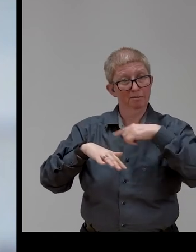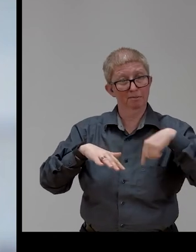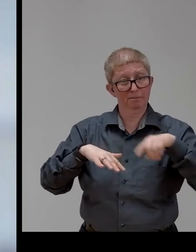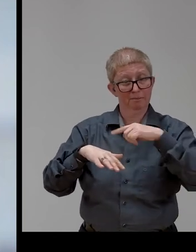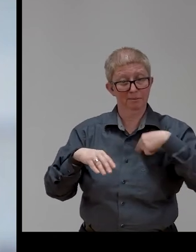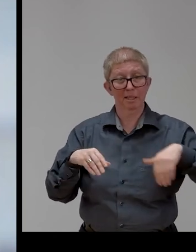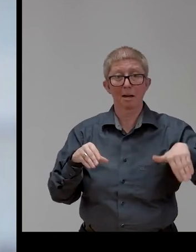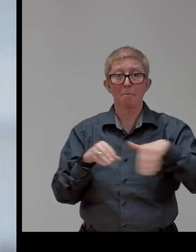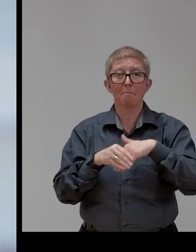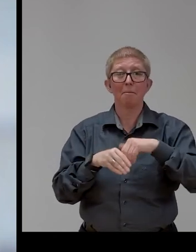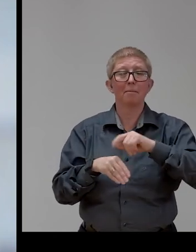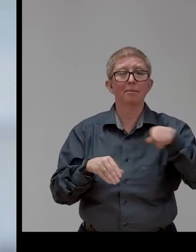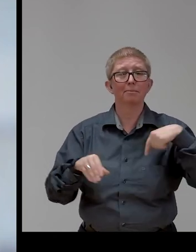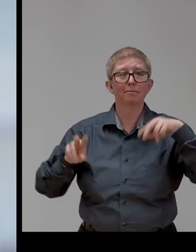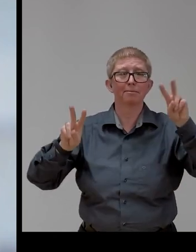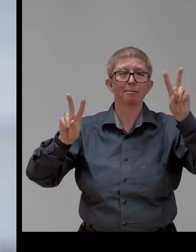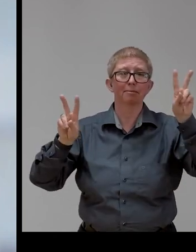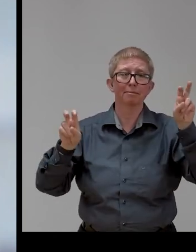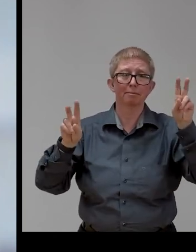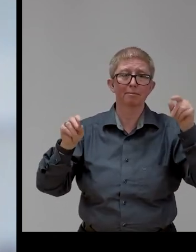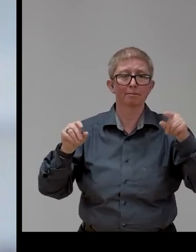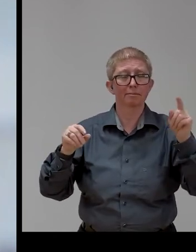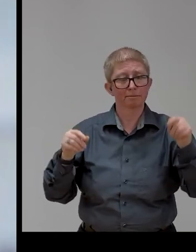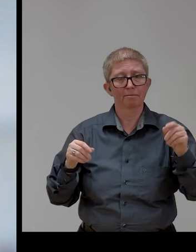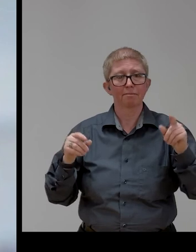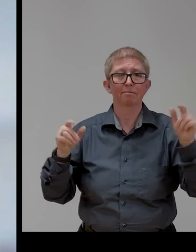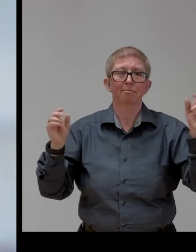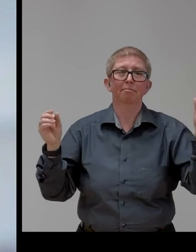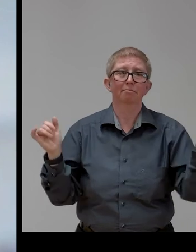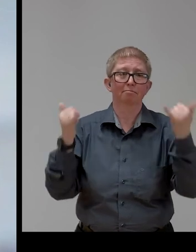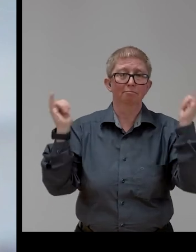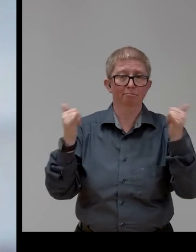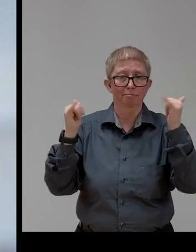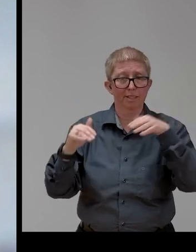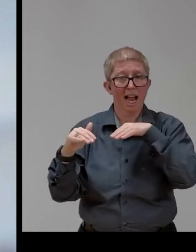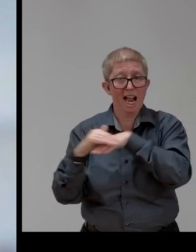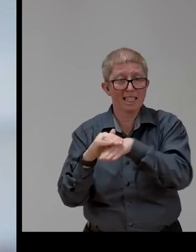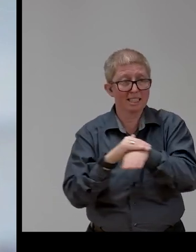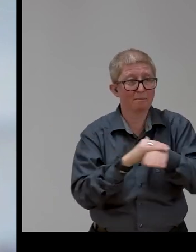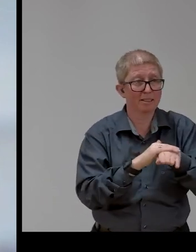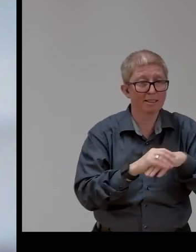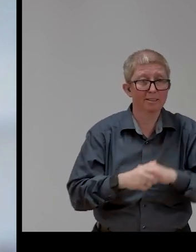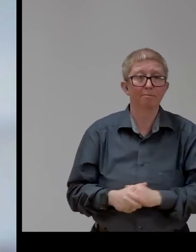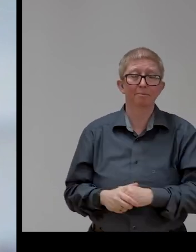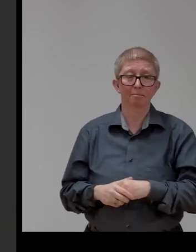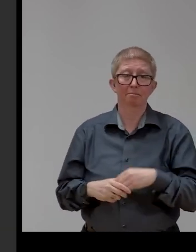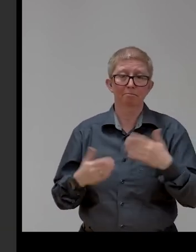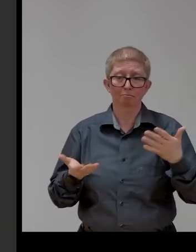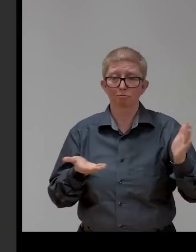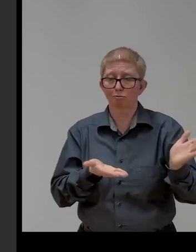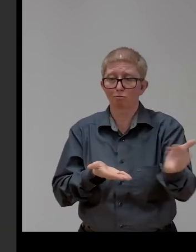events. Hello, Elizabeth, and over to you. Can you hear me? Yes, we